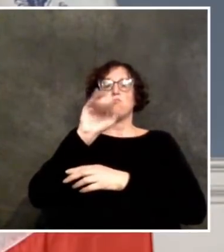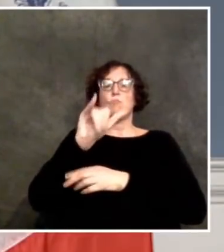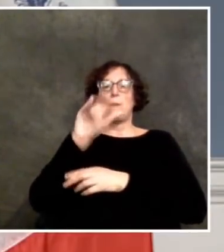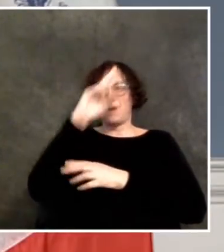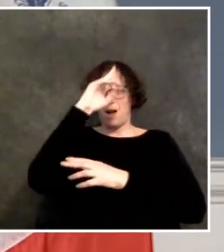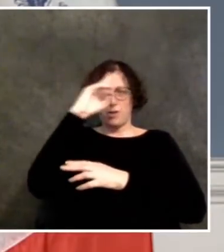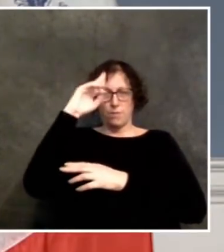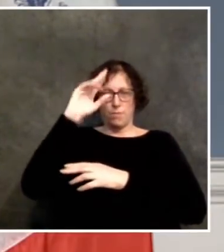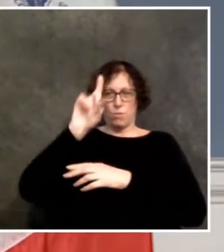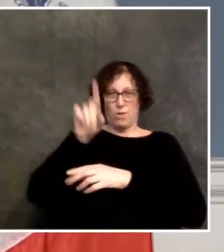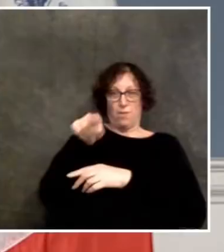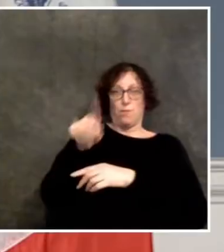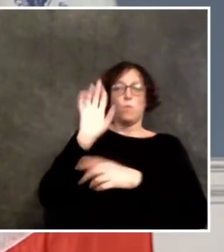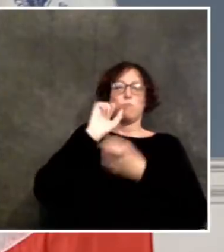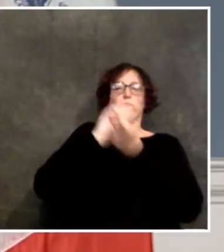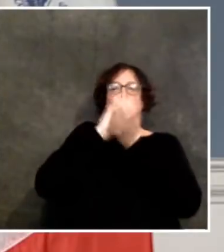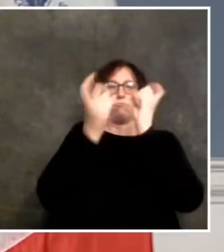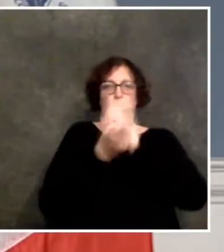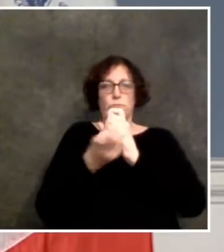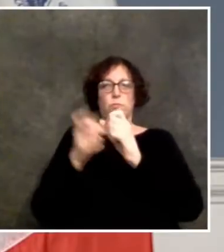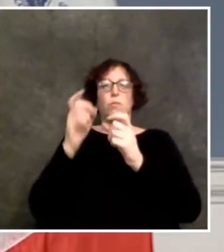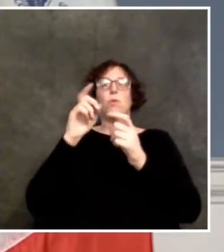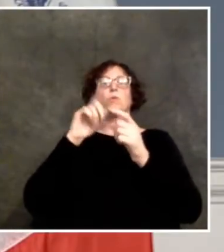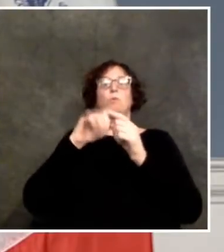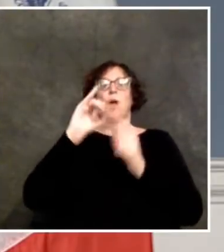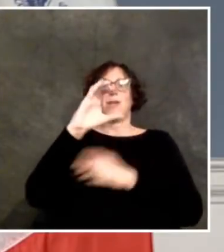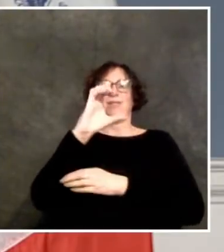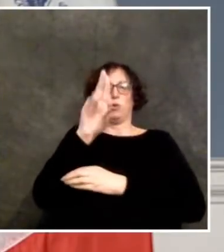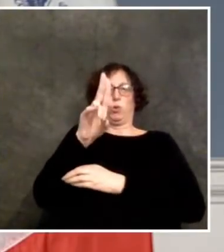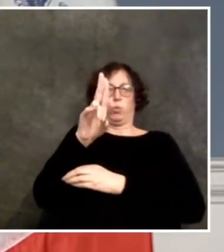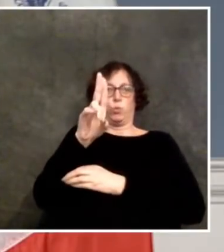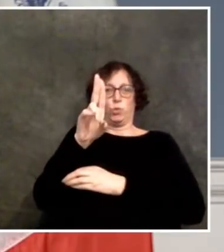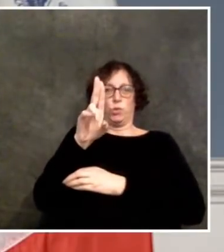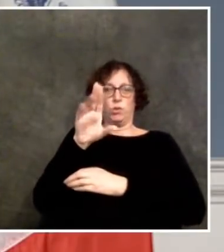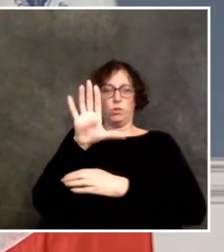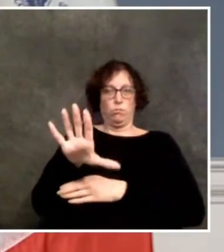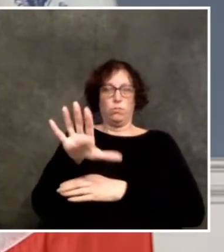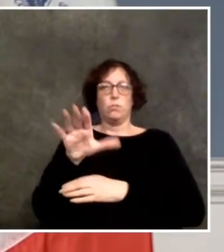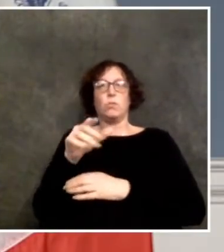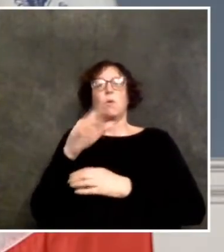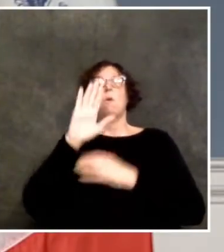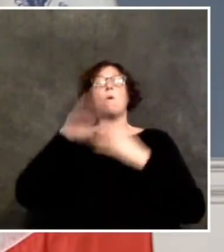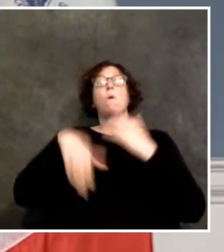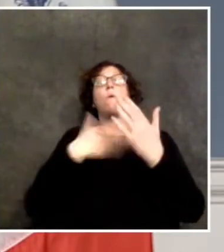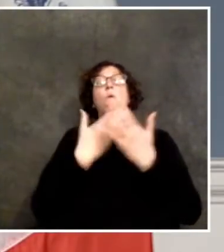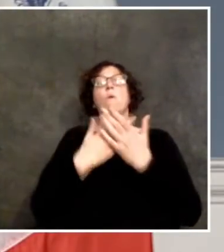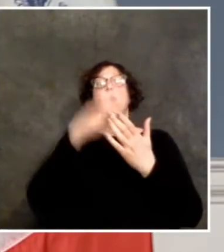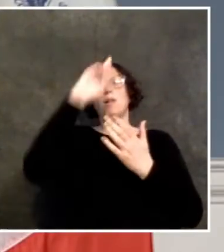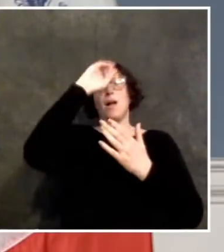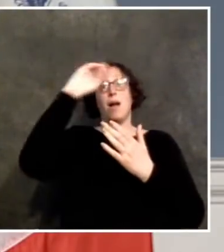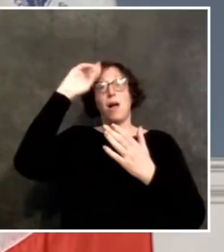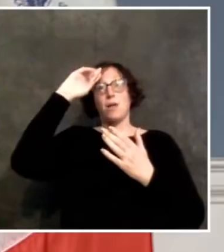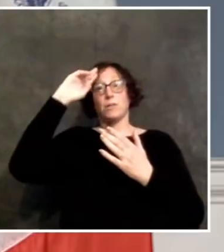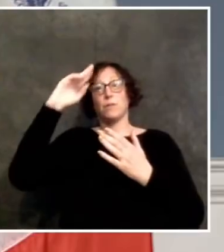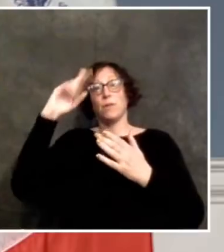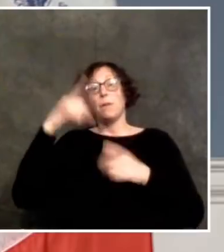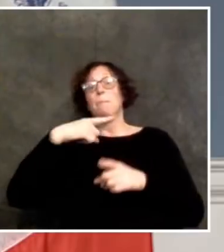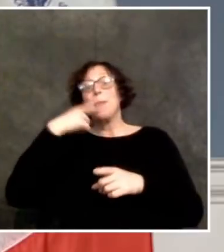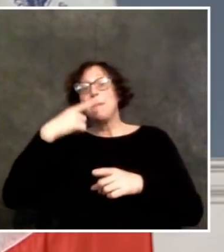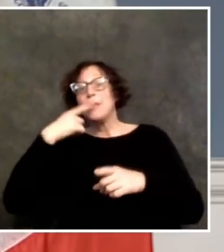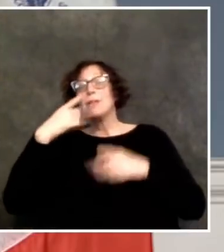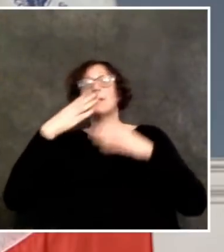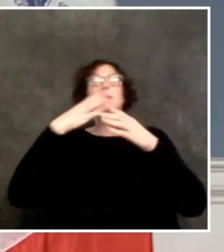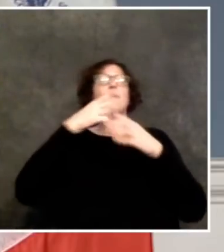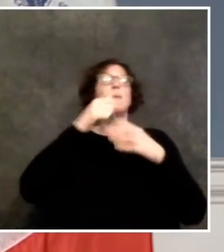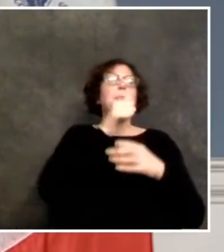hospitals, public and private, have to have an expansion plan, a 50% expansion of their capacity